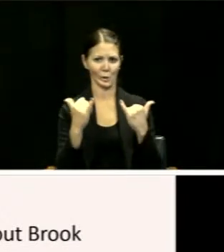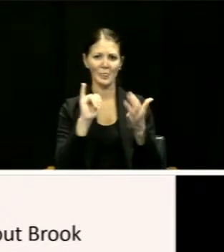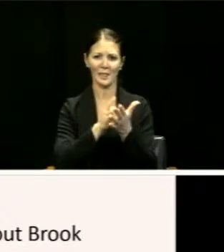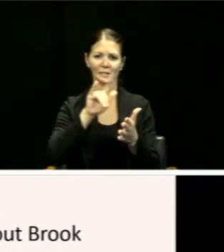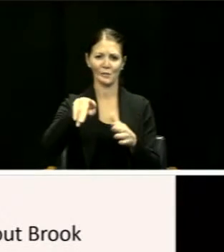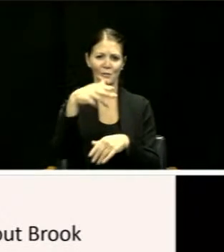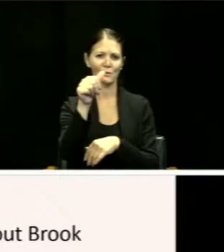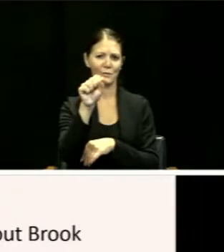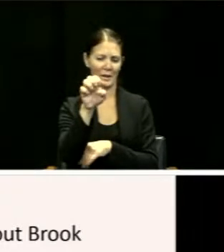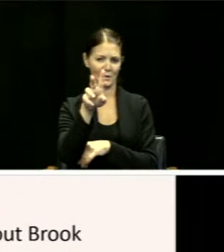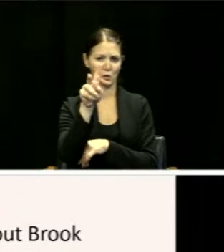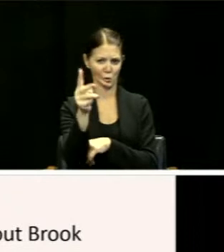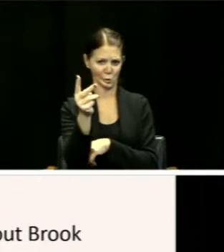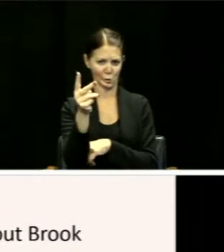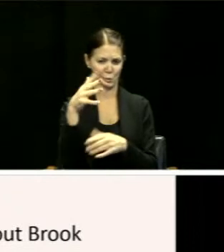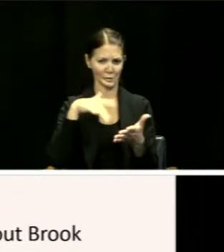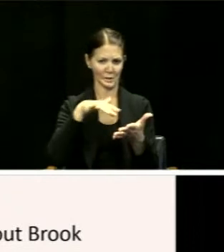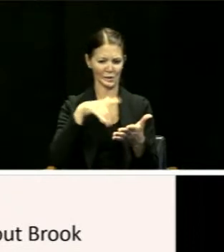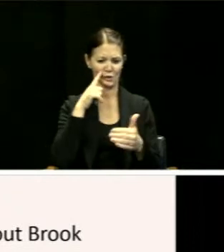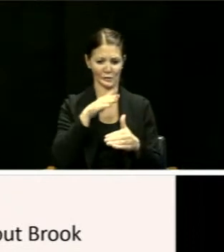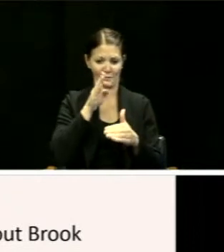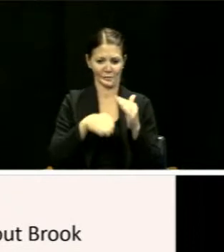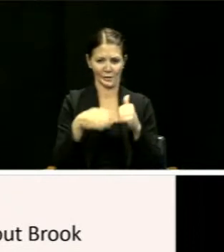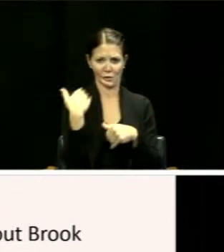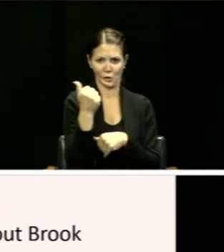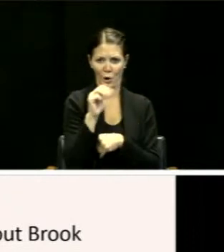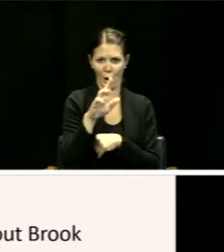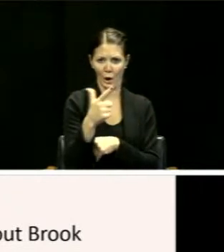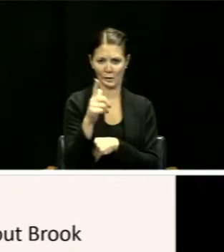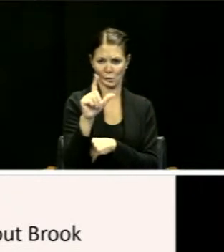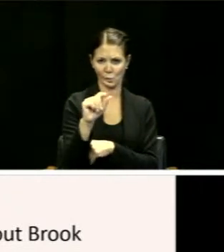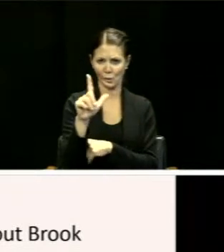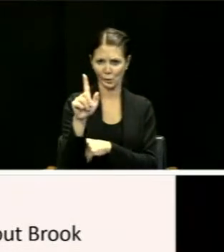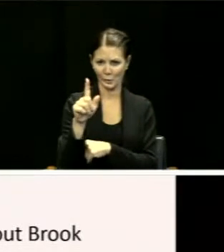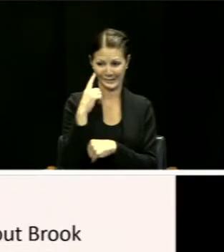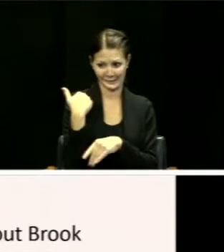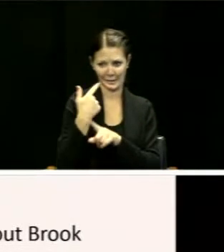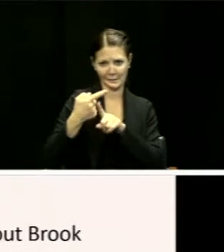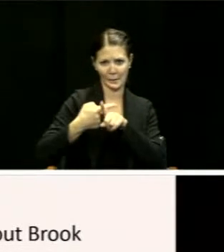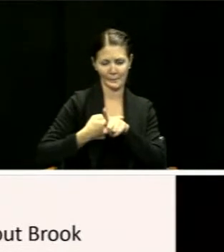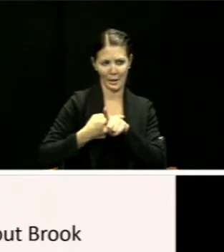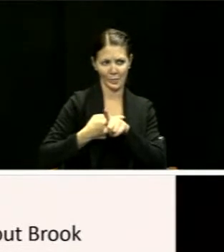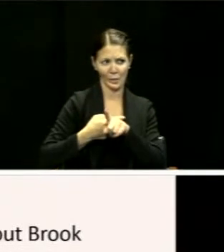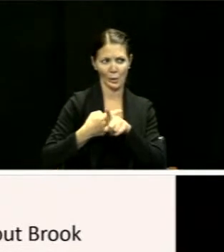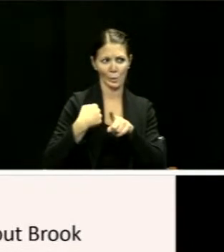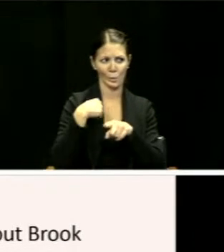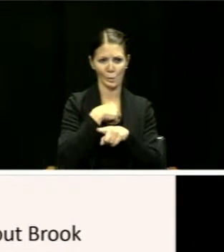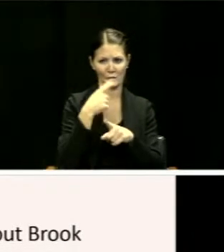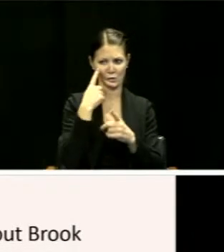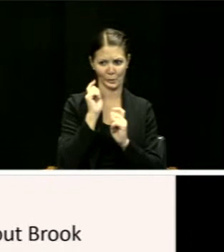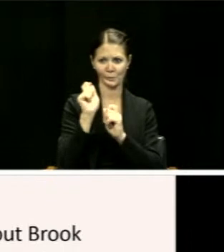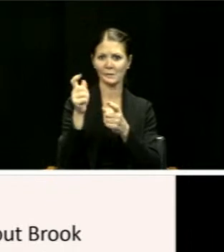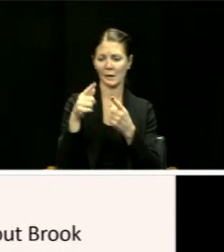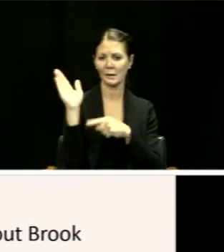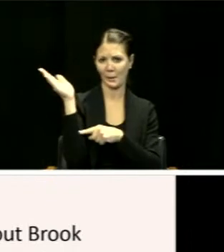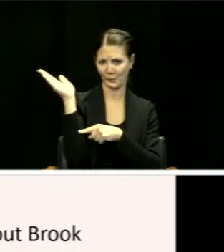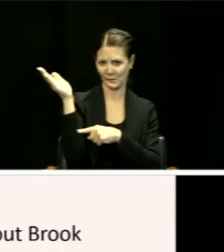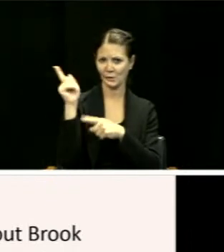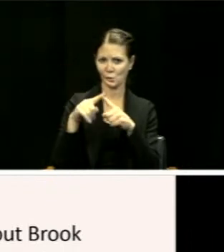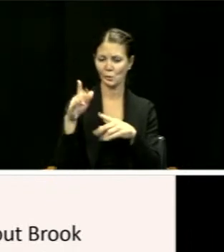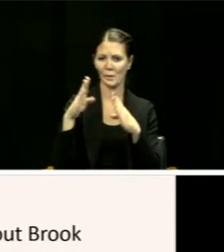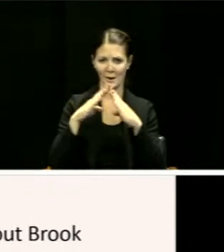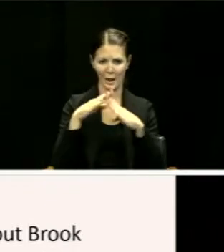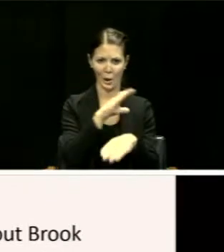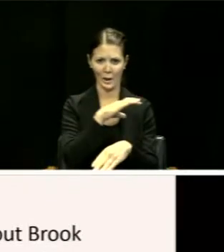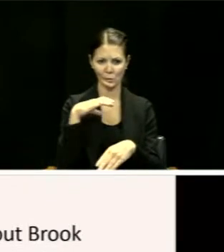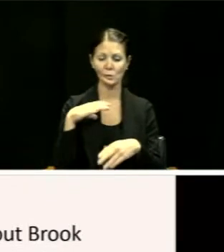just completed this study in August of 2021. Last month, we presented it to the town council. We're here